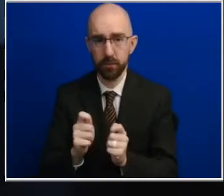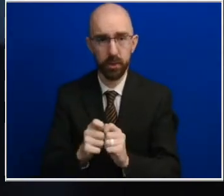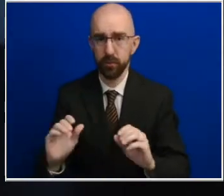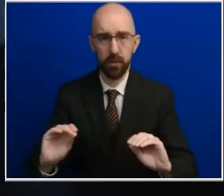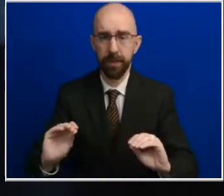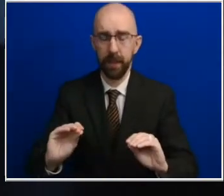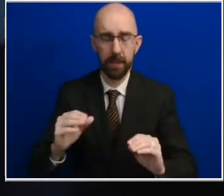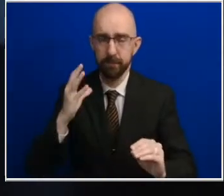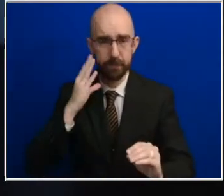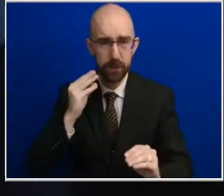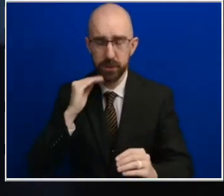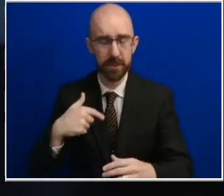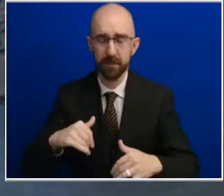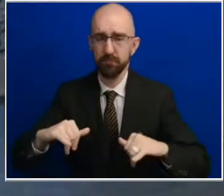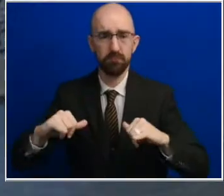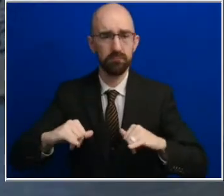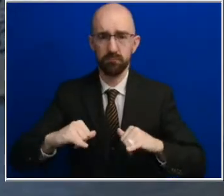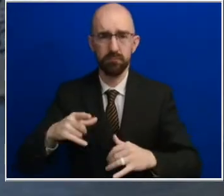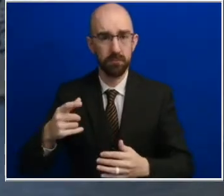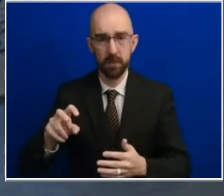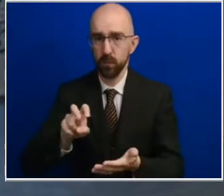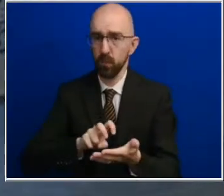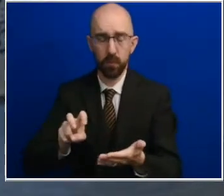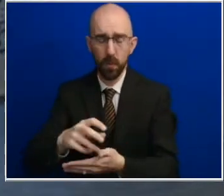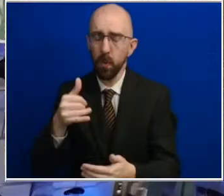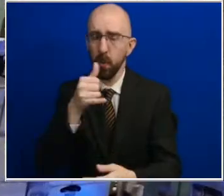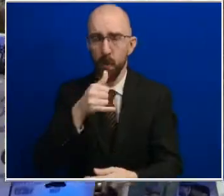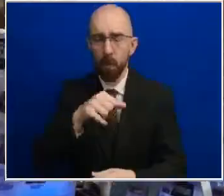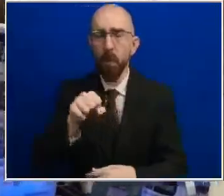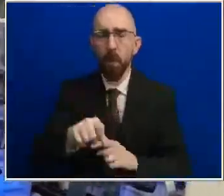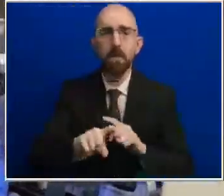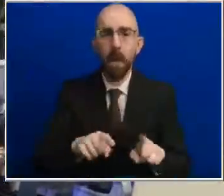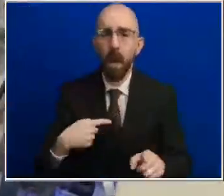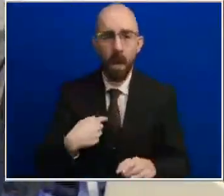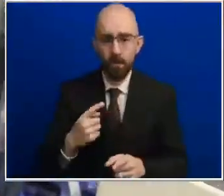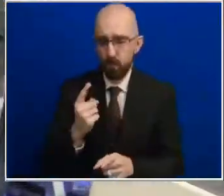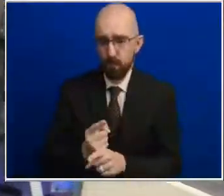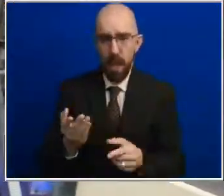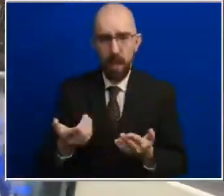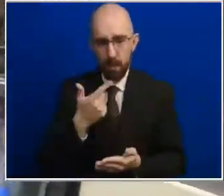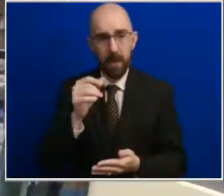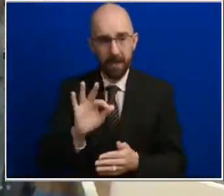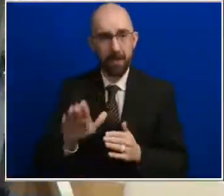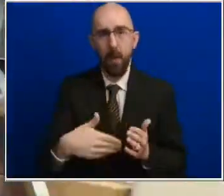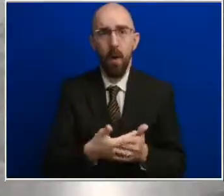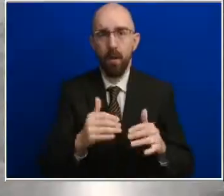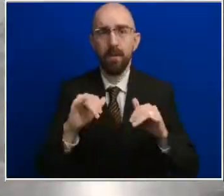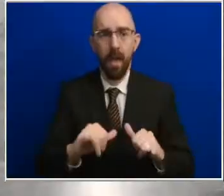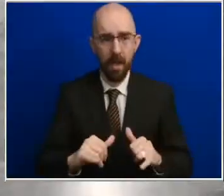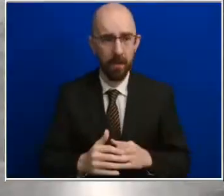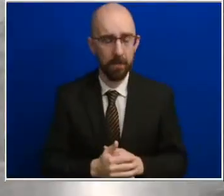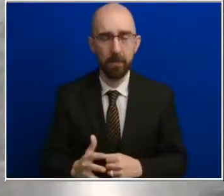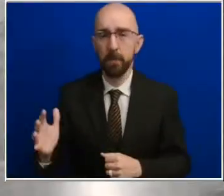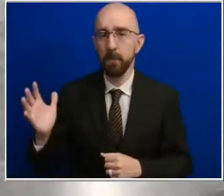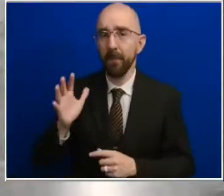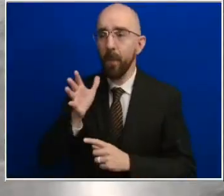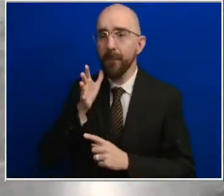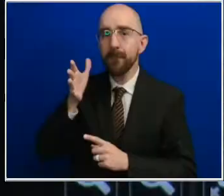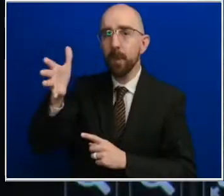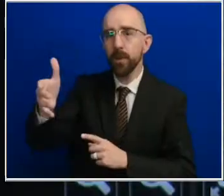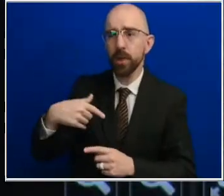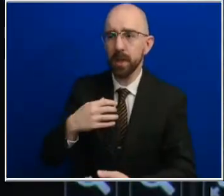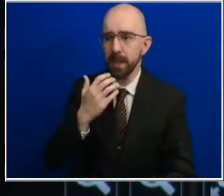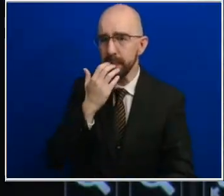been quite the wild ride, but I'm right where I am because of all of it. A future once filled with fear, now full of